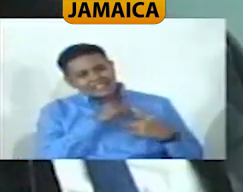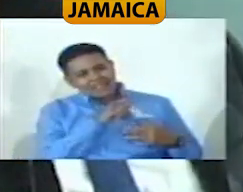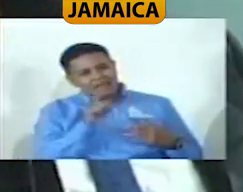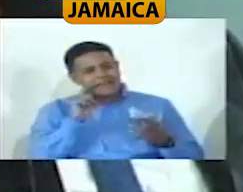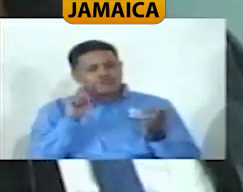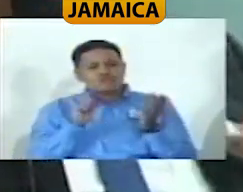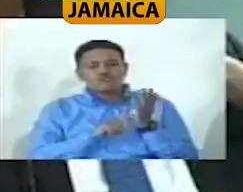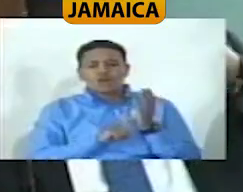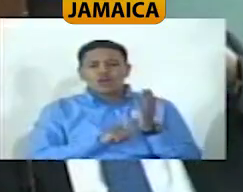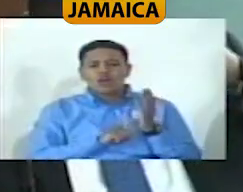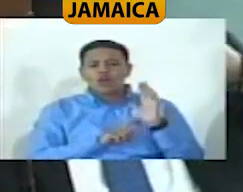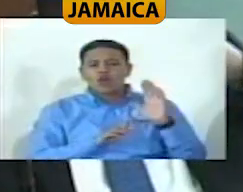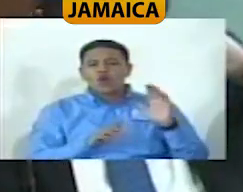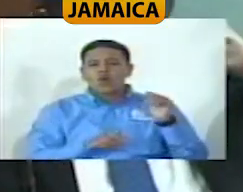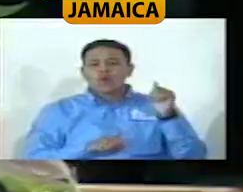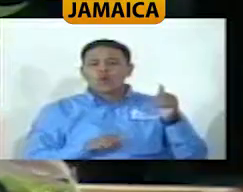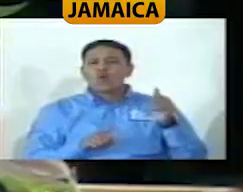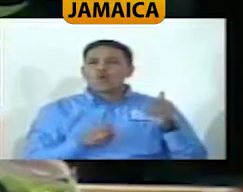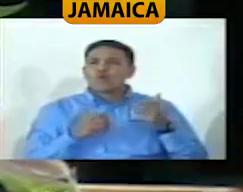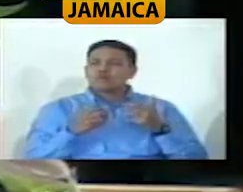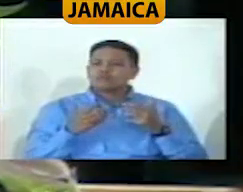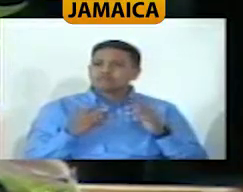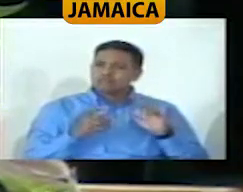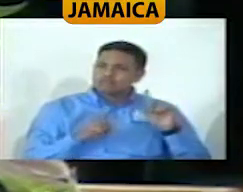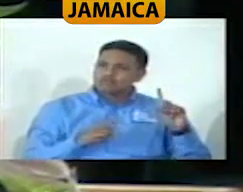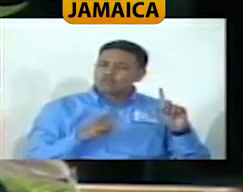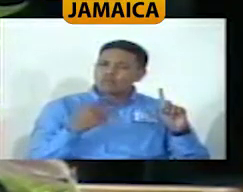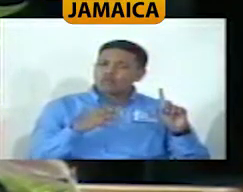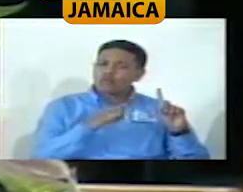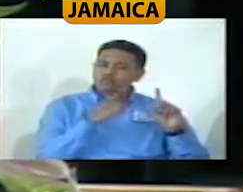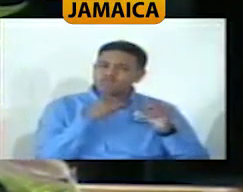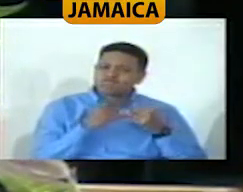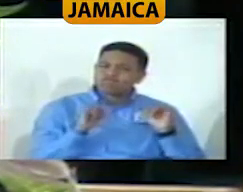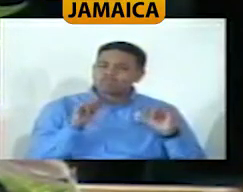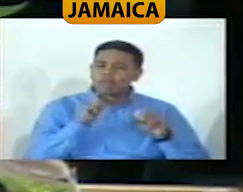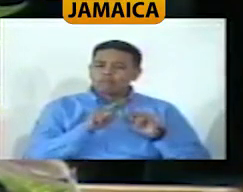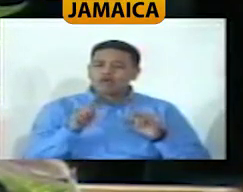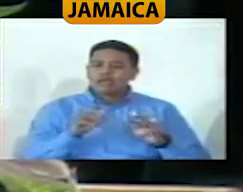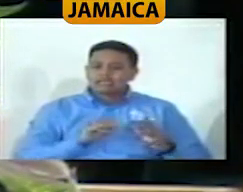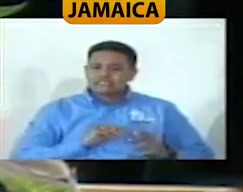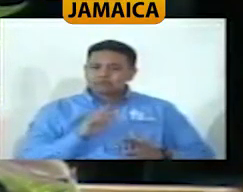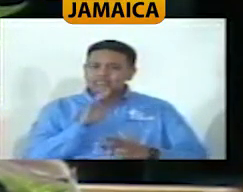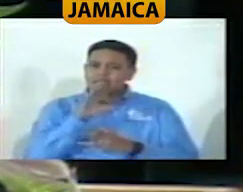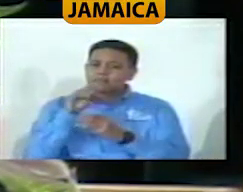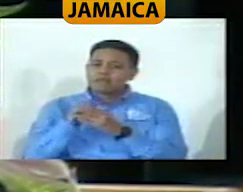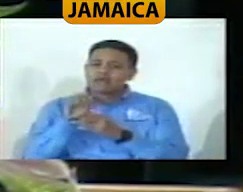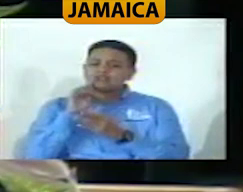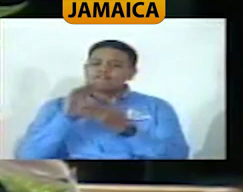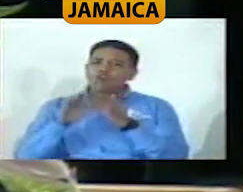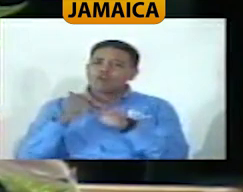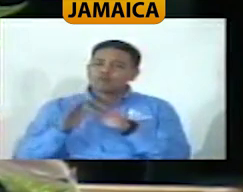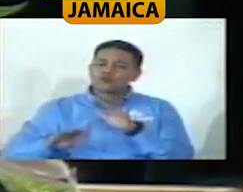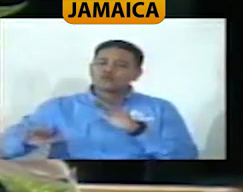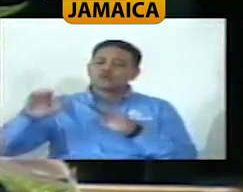being of her own affiliation, but accepted as part of the